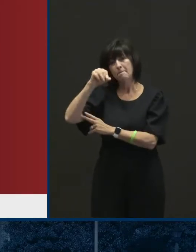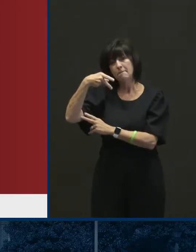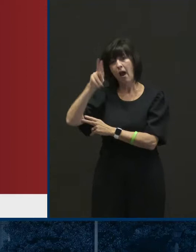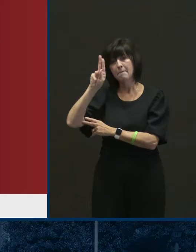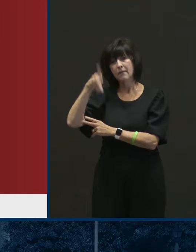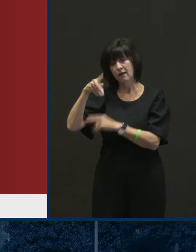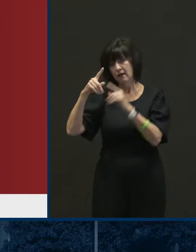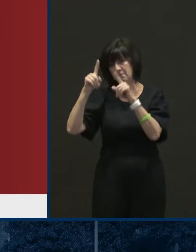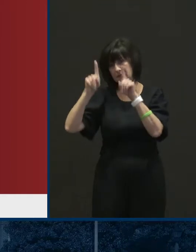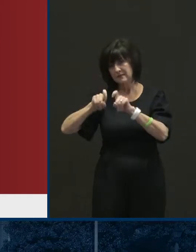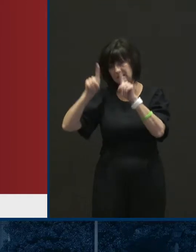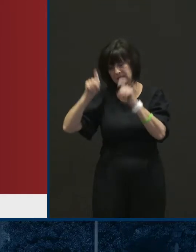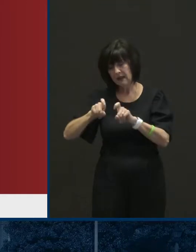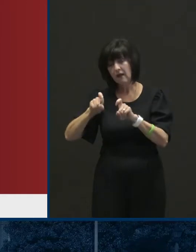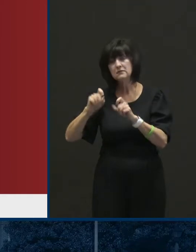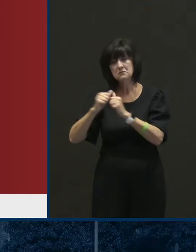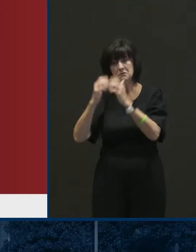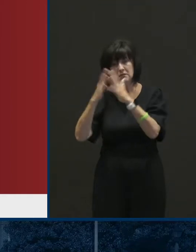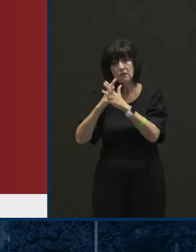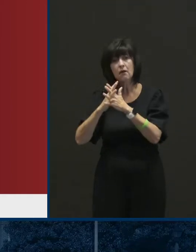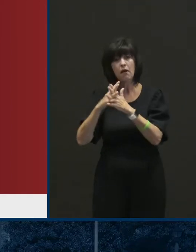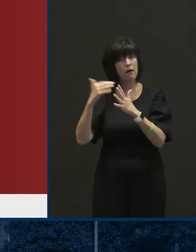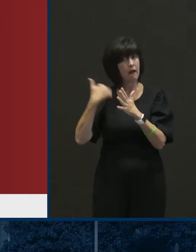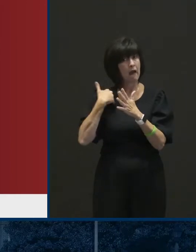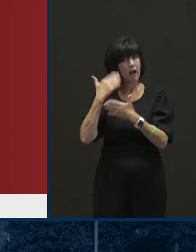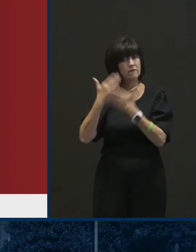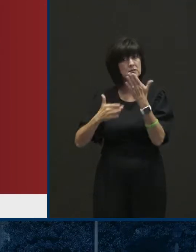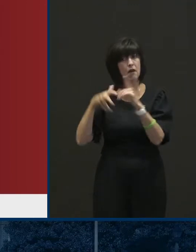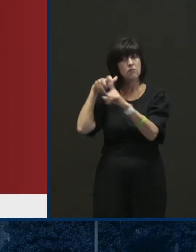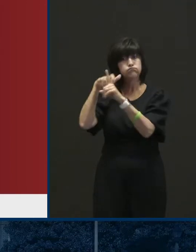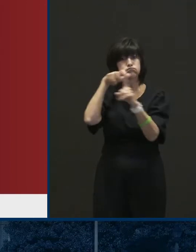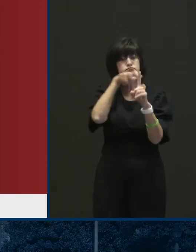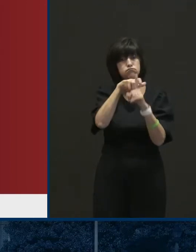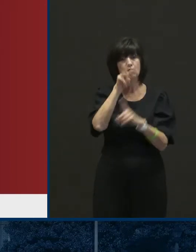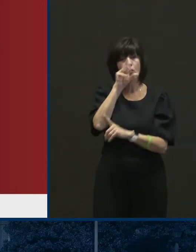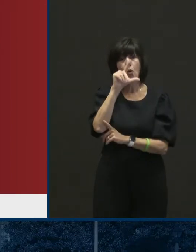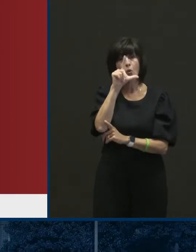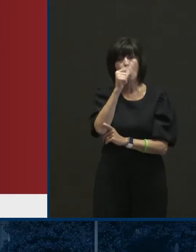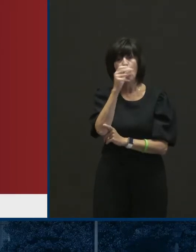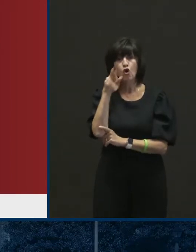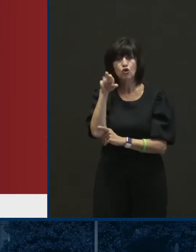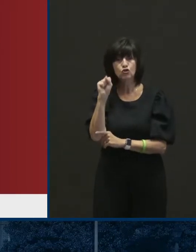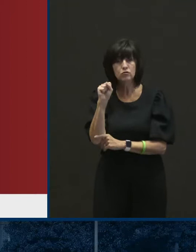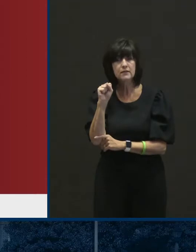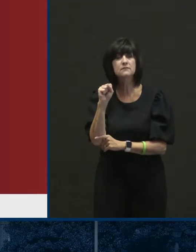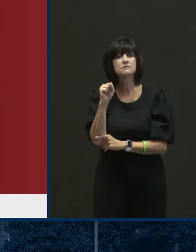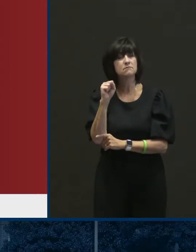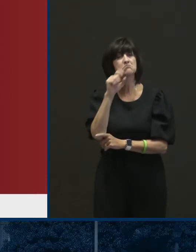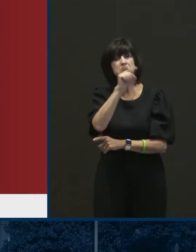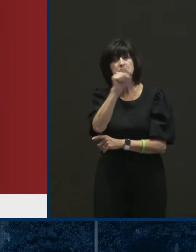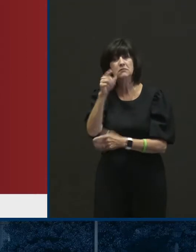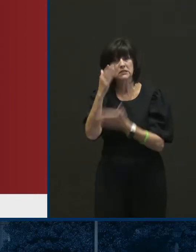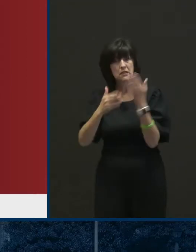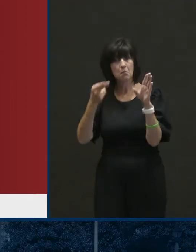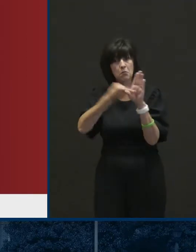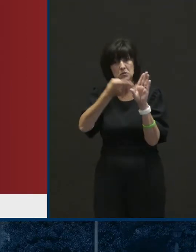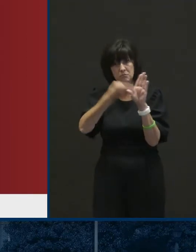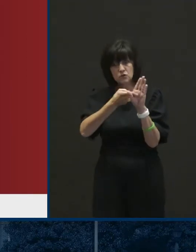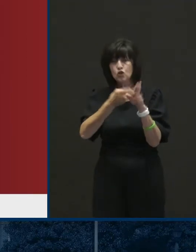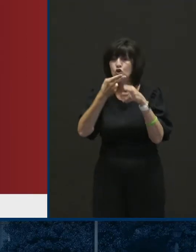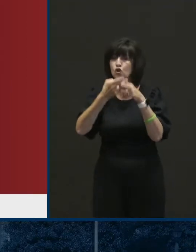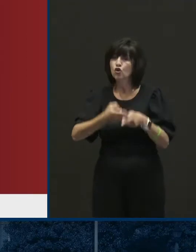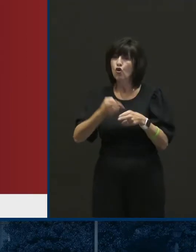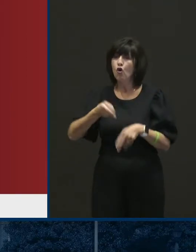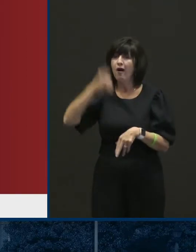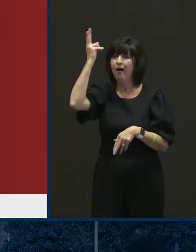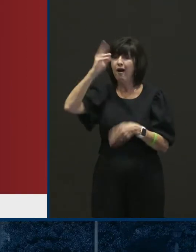that partnership and other high-volume sites, but we realize that we need to get certain communities, and we will continue to do